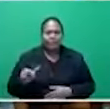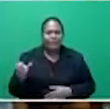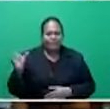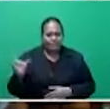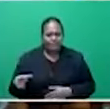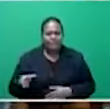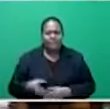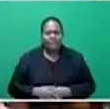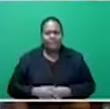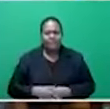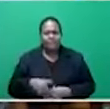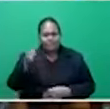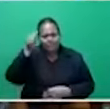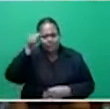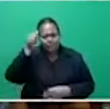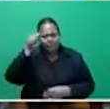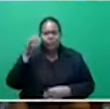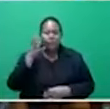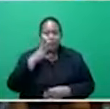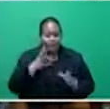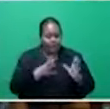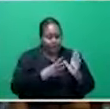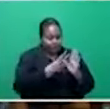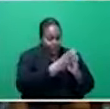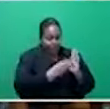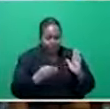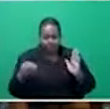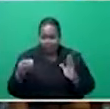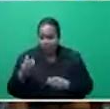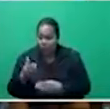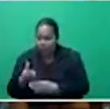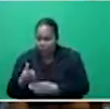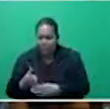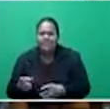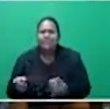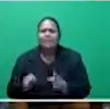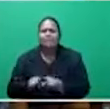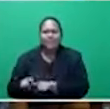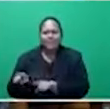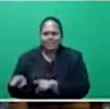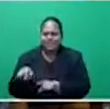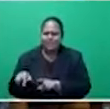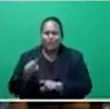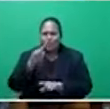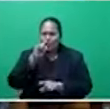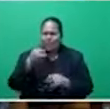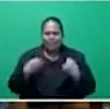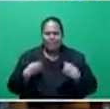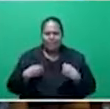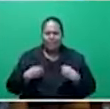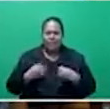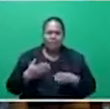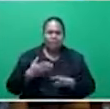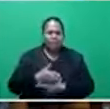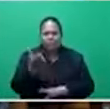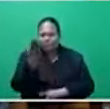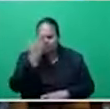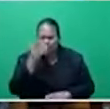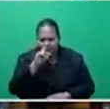person, would know that operationalizing a law as comprehensive as the Climate Change Act cannot be implemented overnight. The reforms